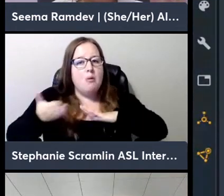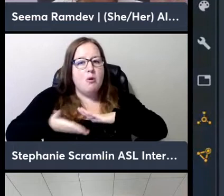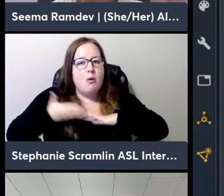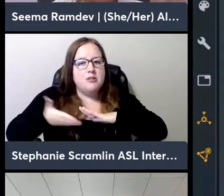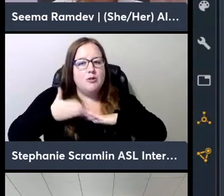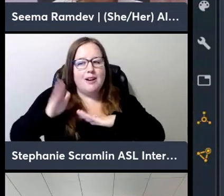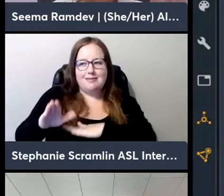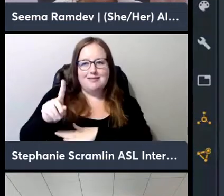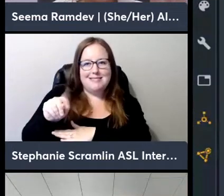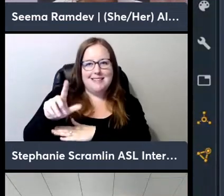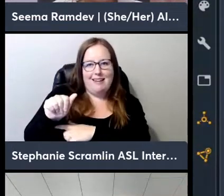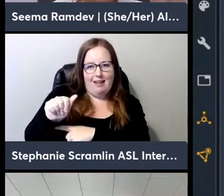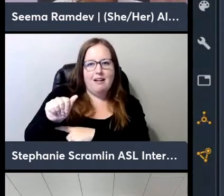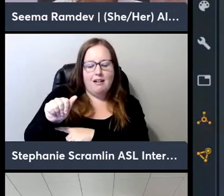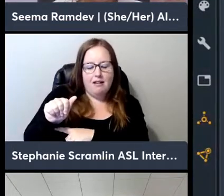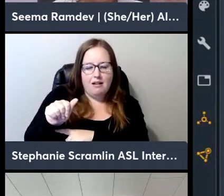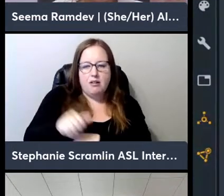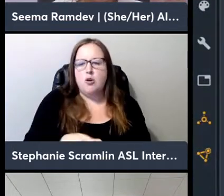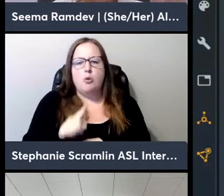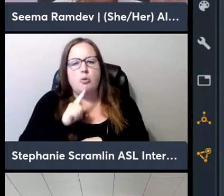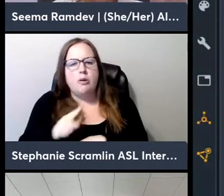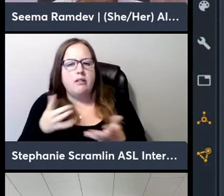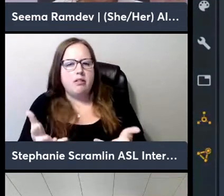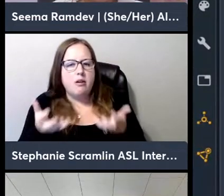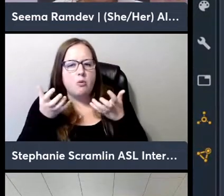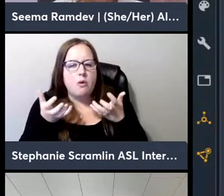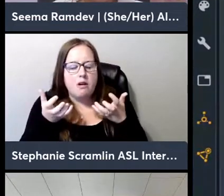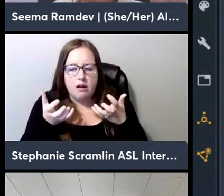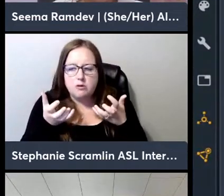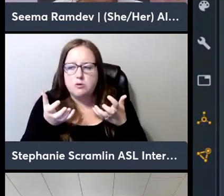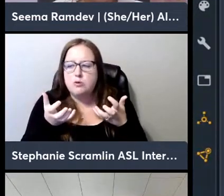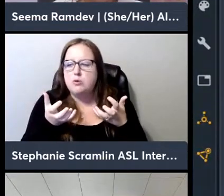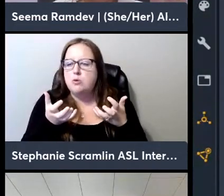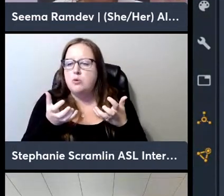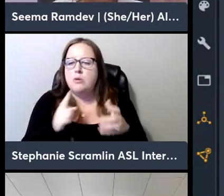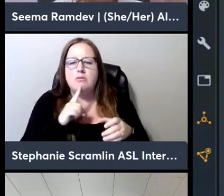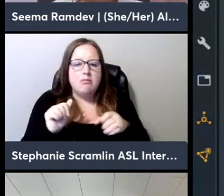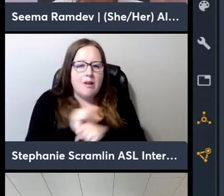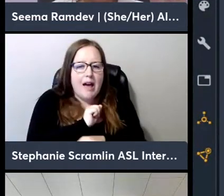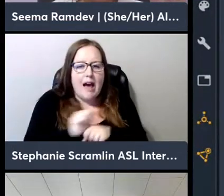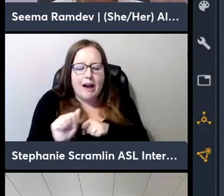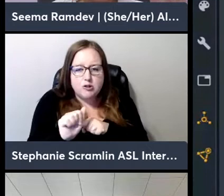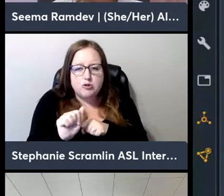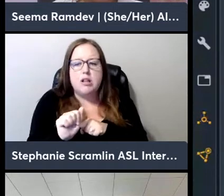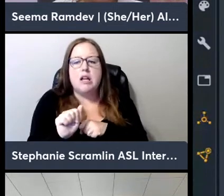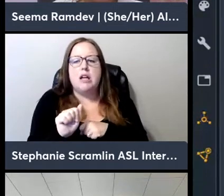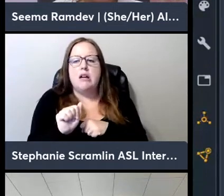data, who are looking to actually move from